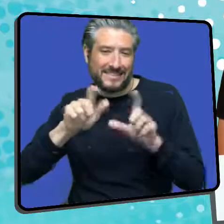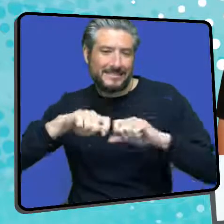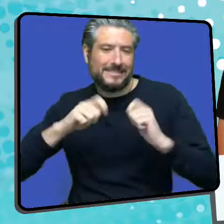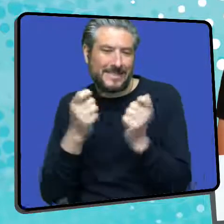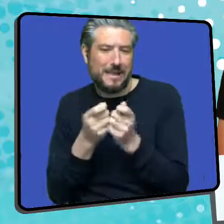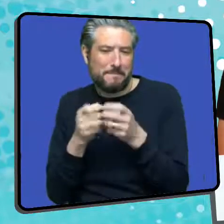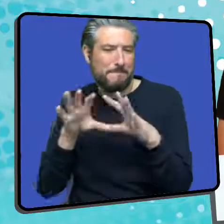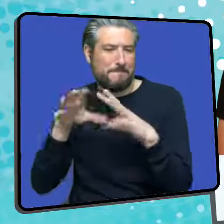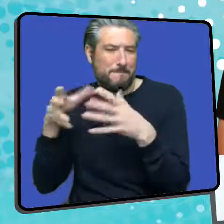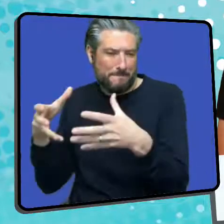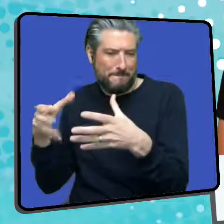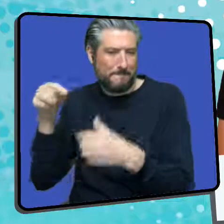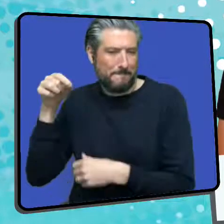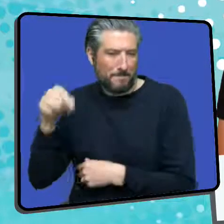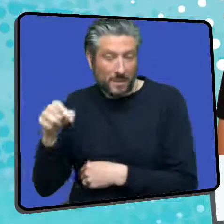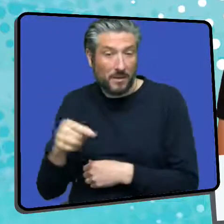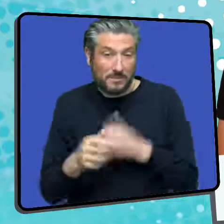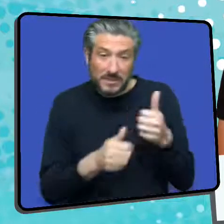there if you go to